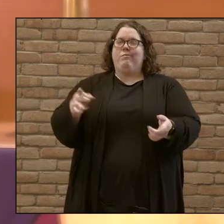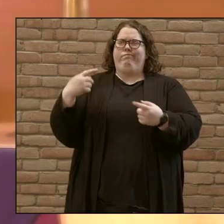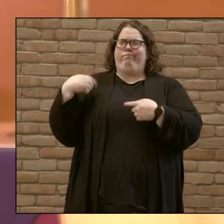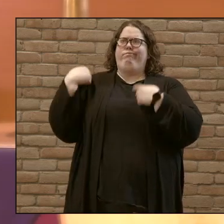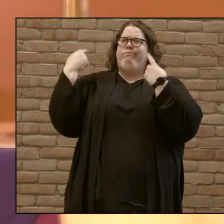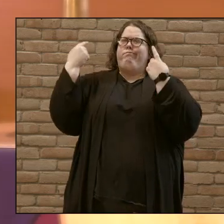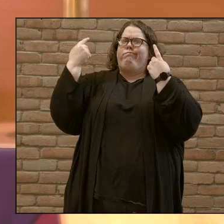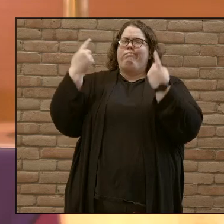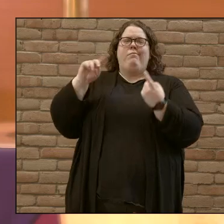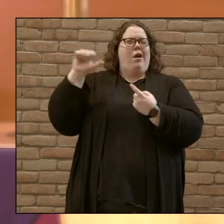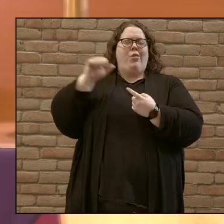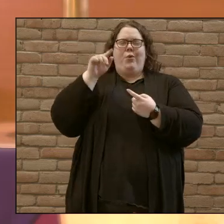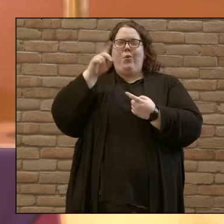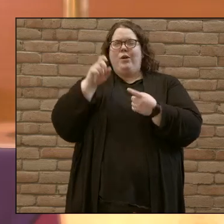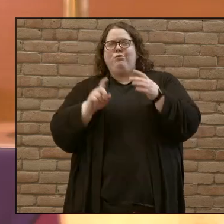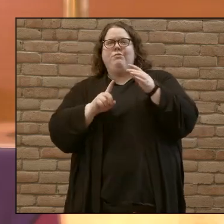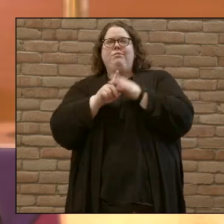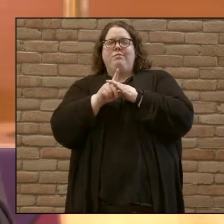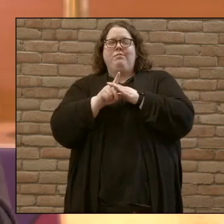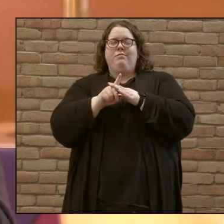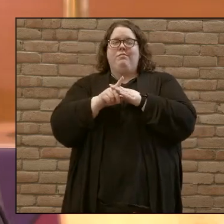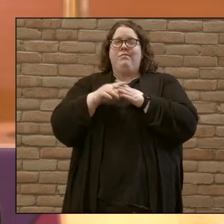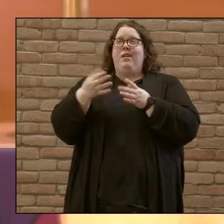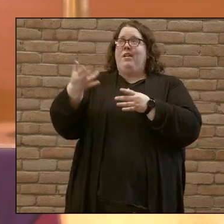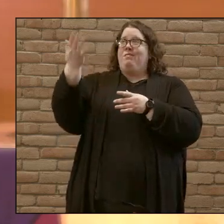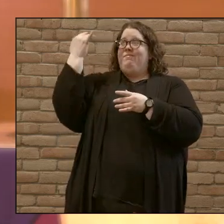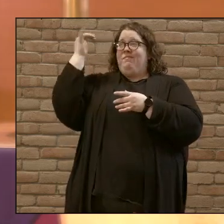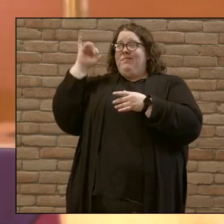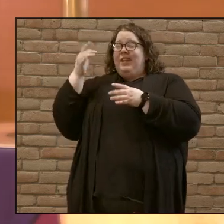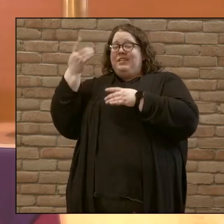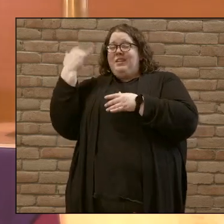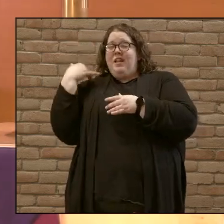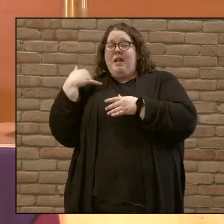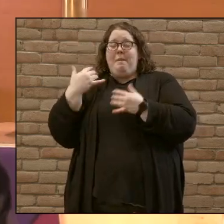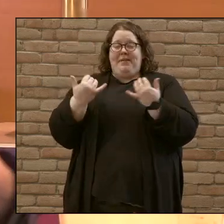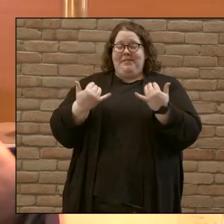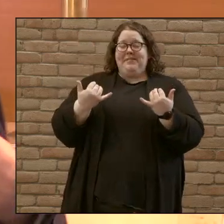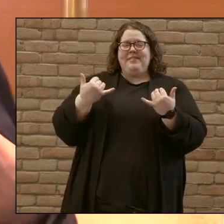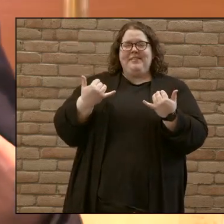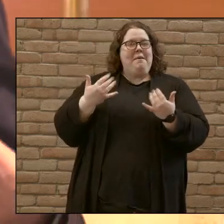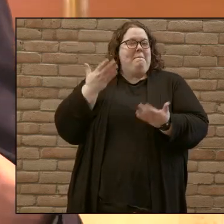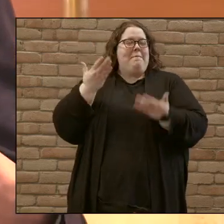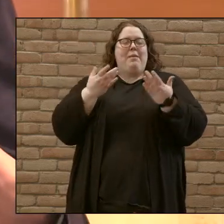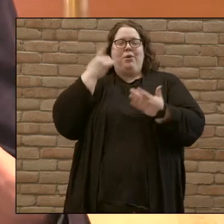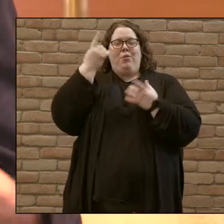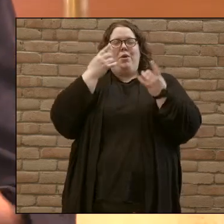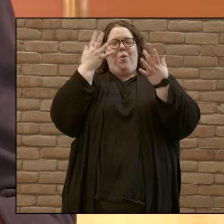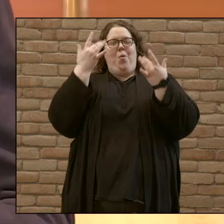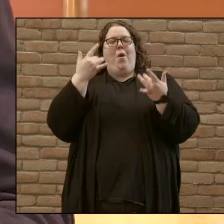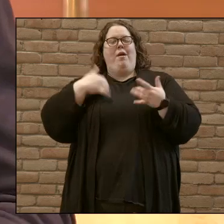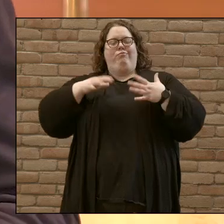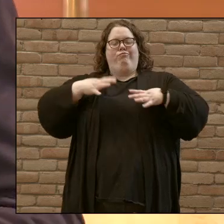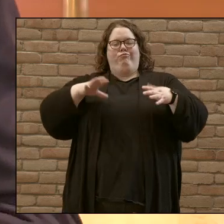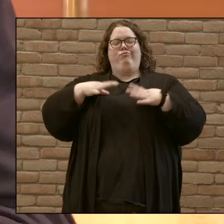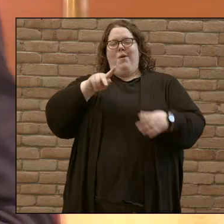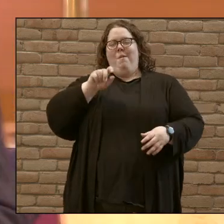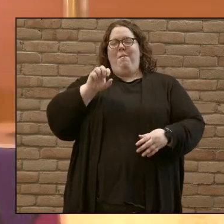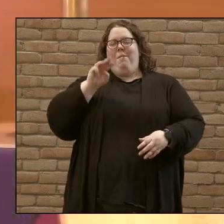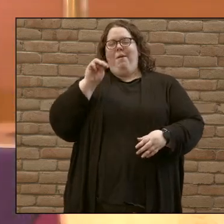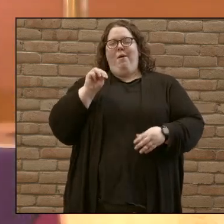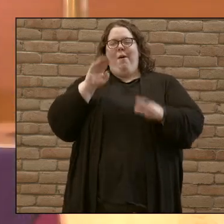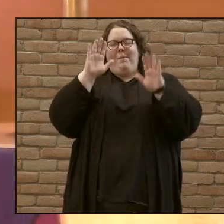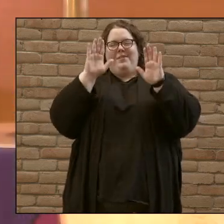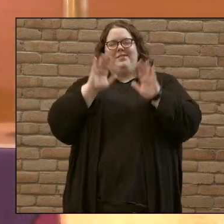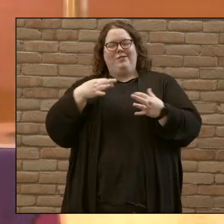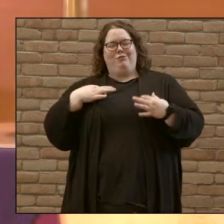ages. And even at that time, even today on Palm Sunday, you might be wondering why I'm wearing my Palm Sunday shirt to